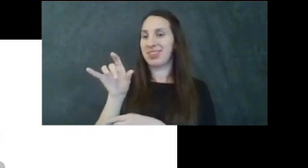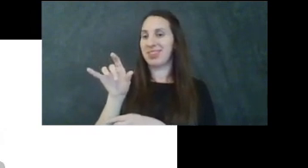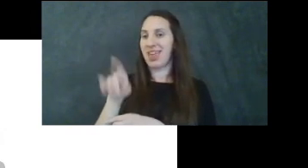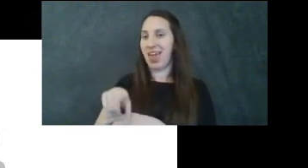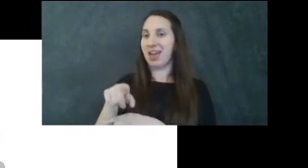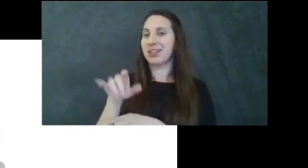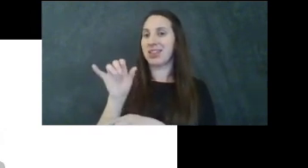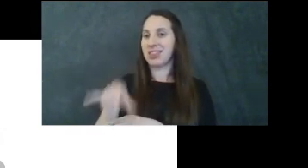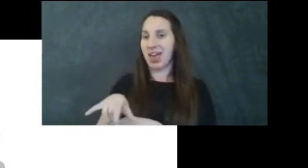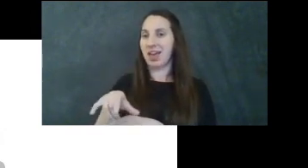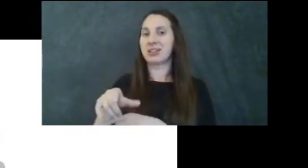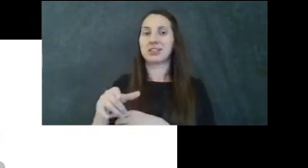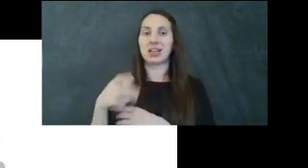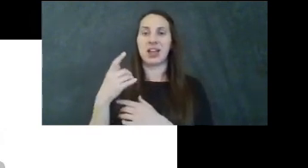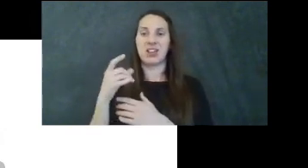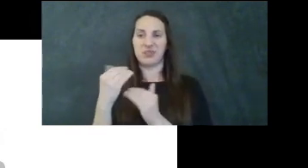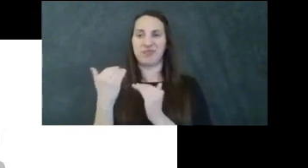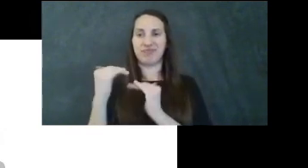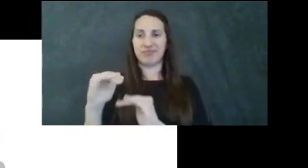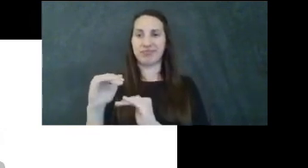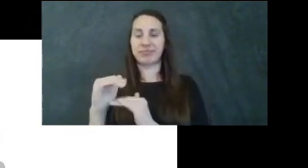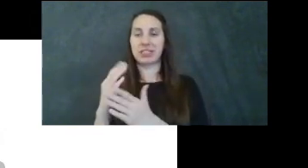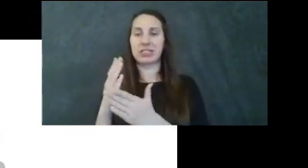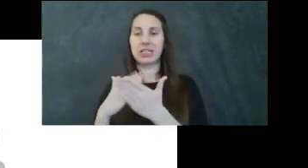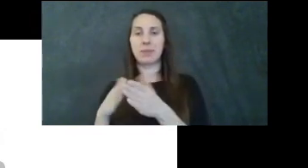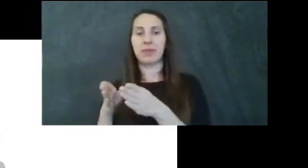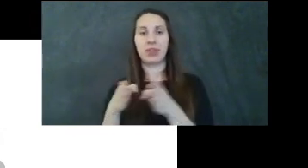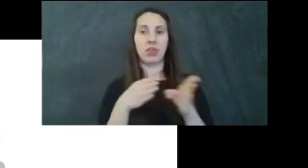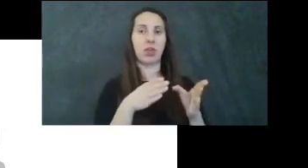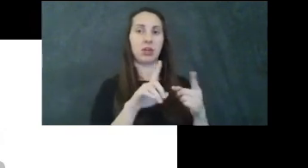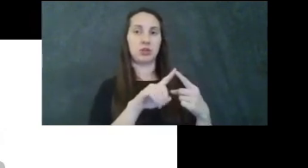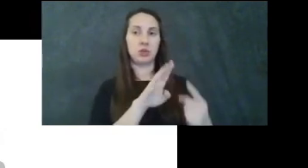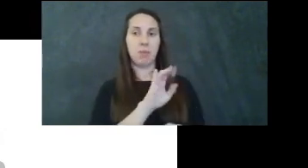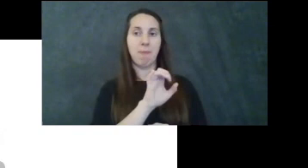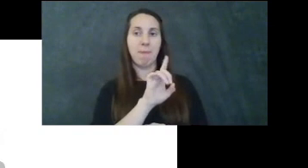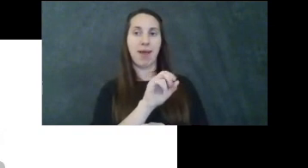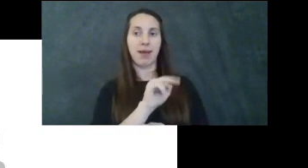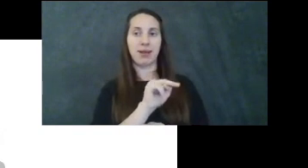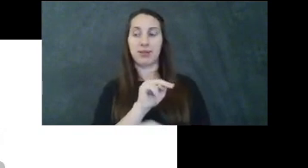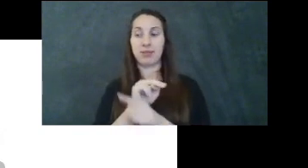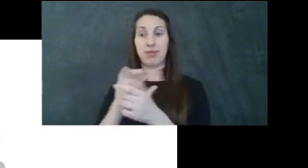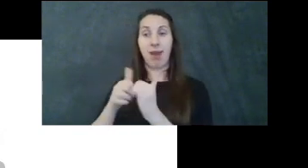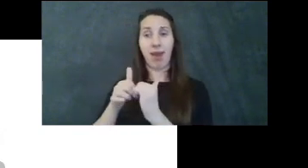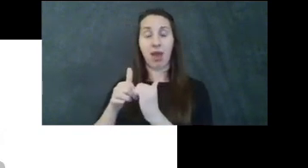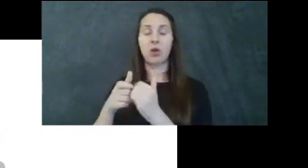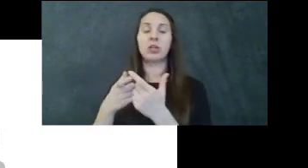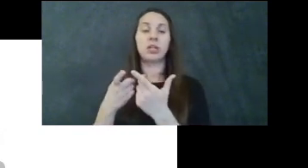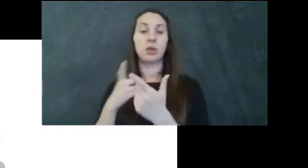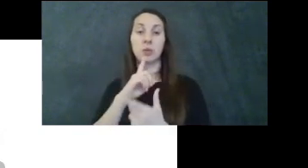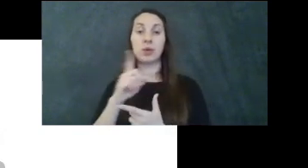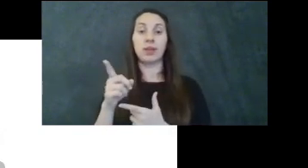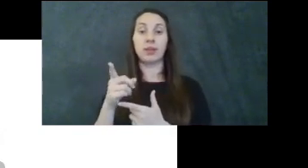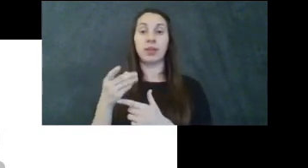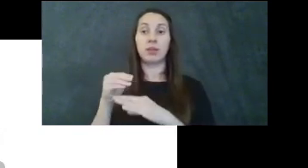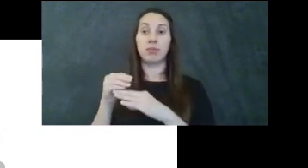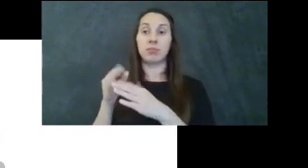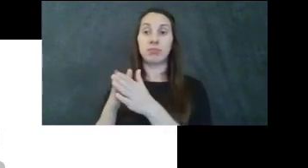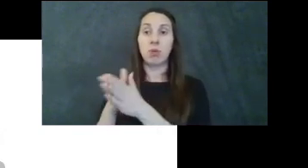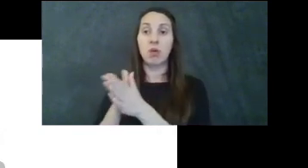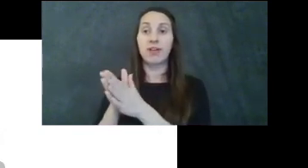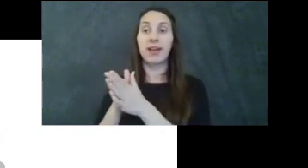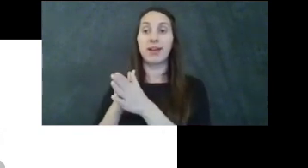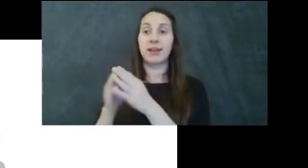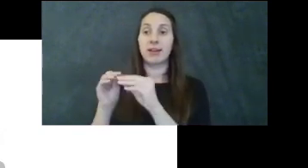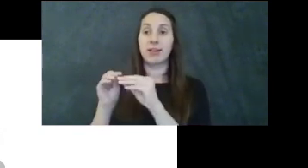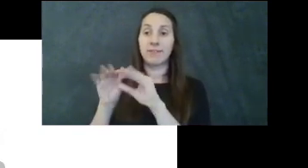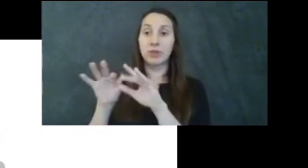toward Biden by fueling and trying to motivate, and in fact did increase the turnout of white working